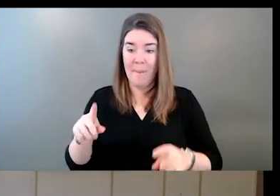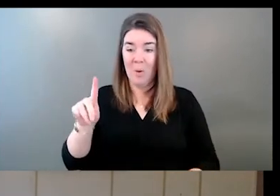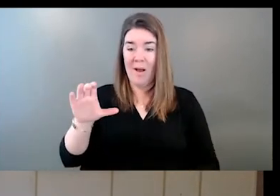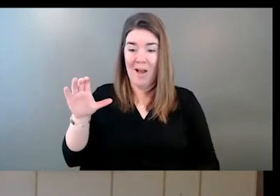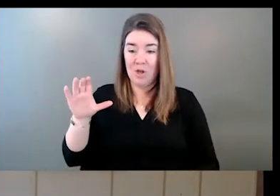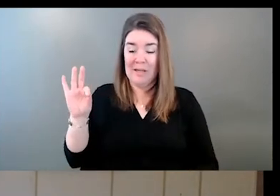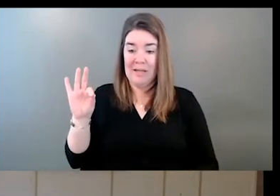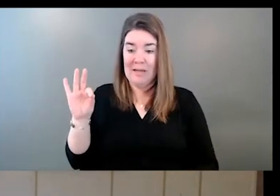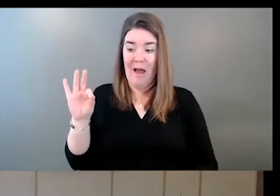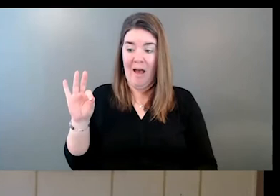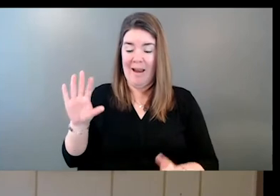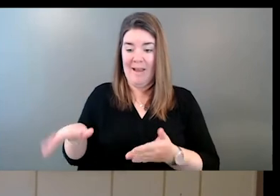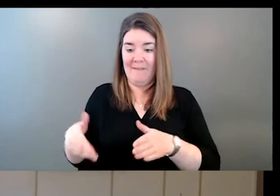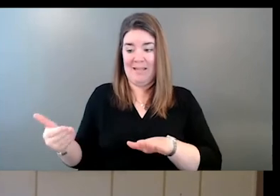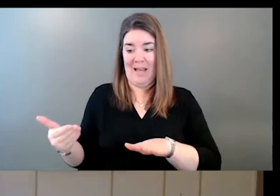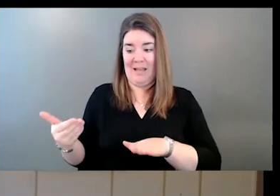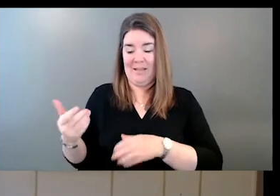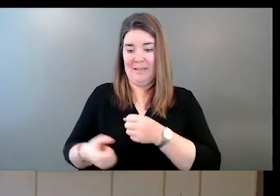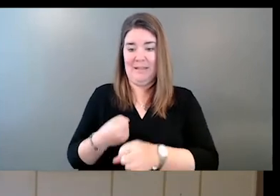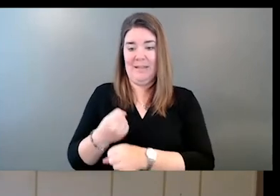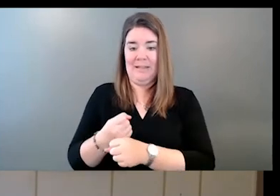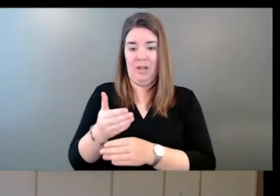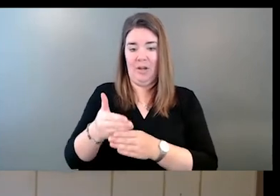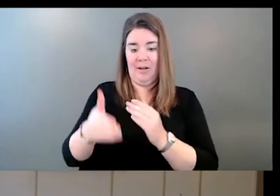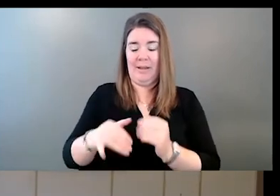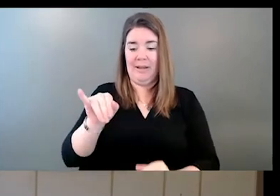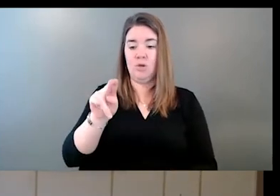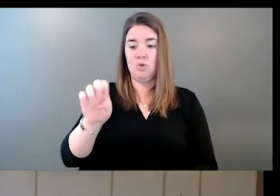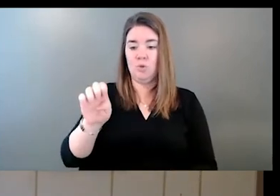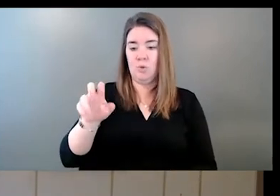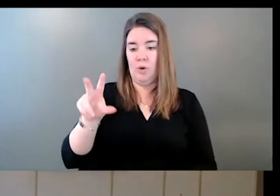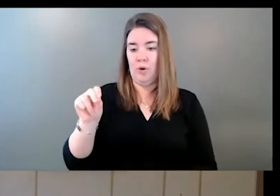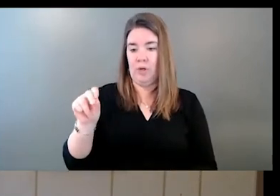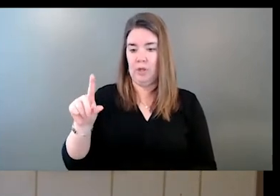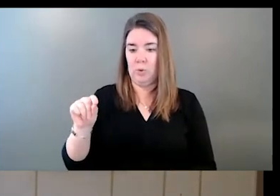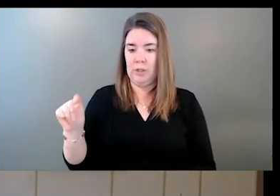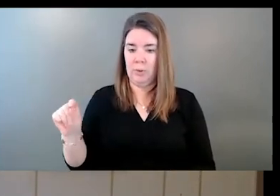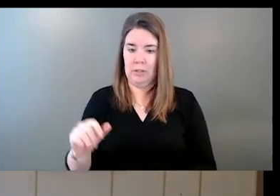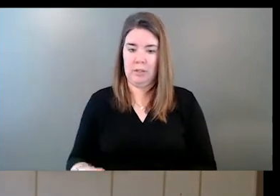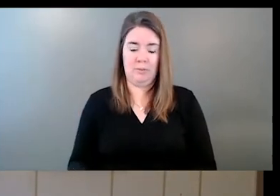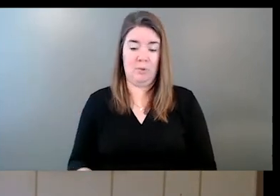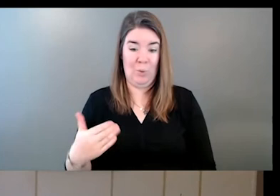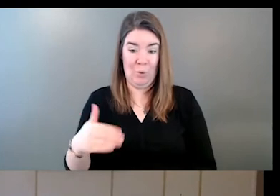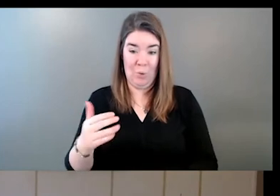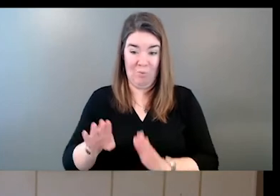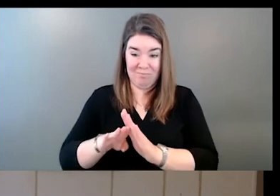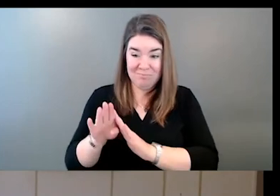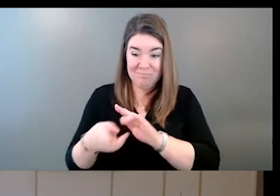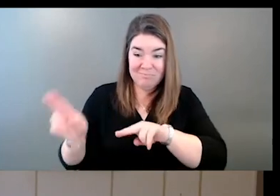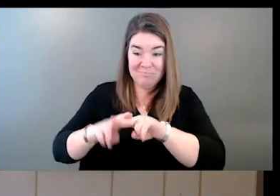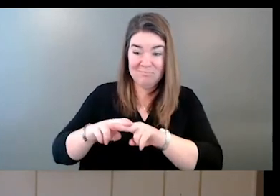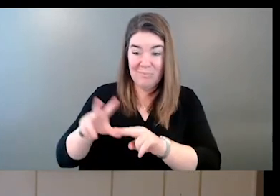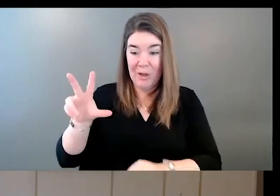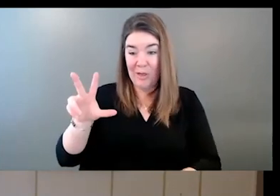violence fatalities in the year ending June 30th, 2020. It was a 35% increase over the